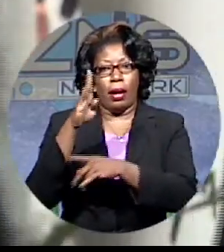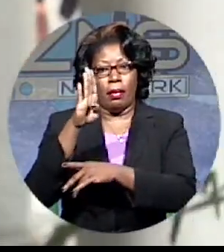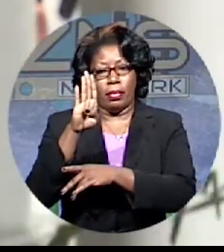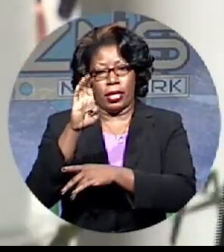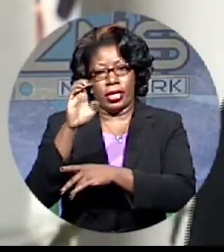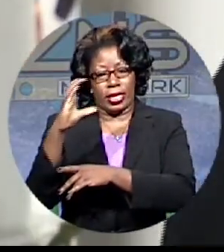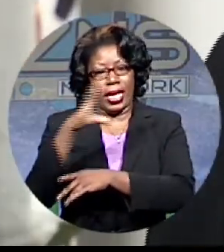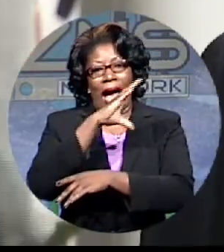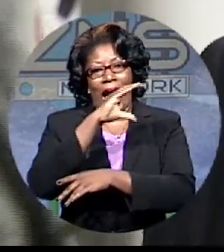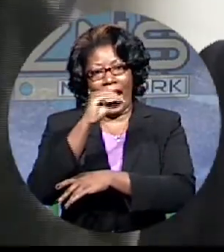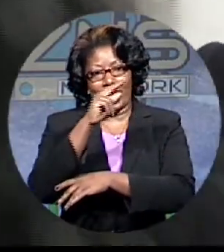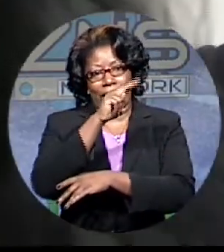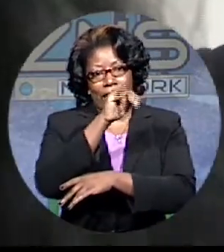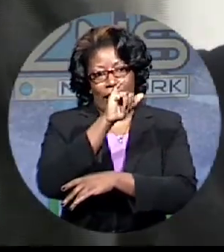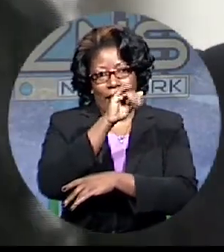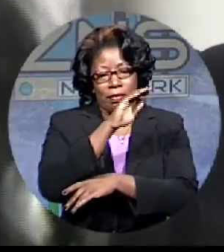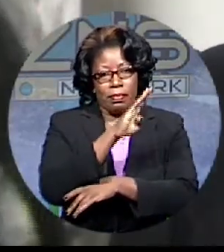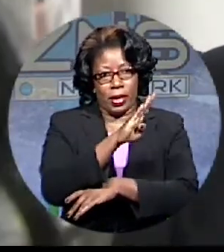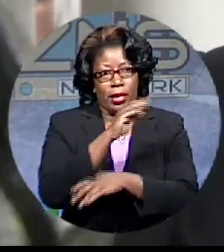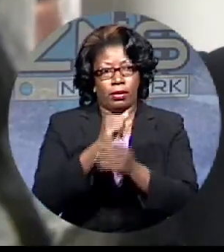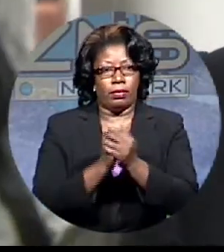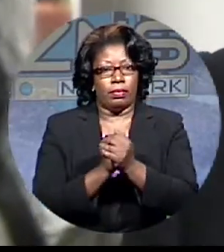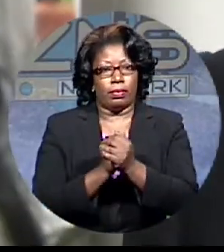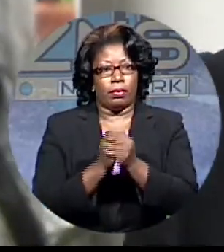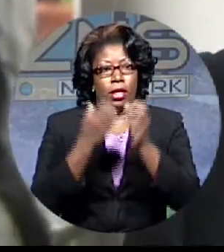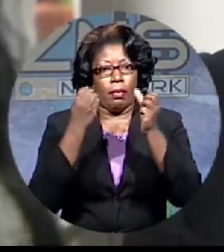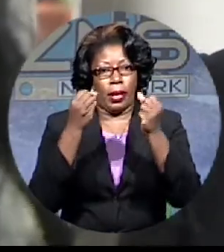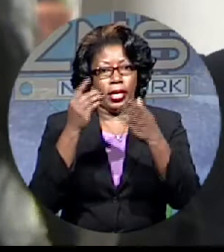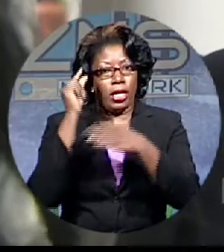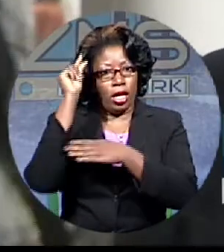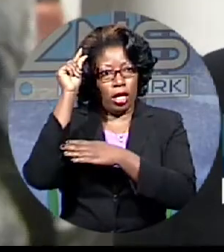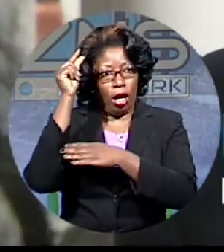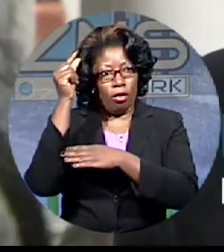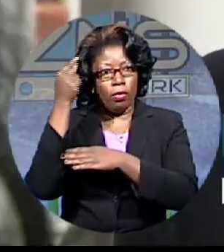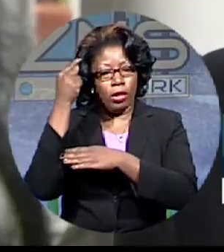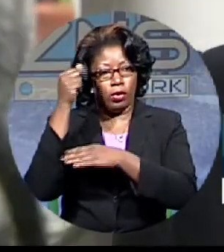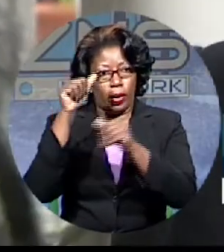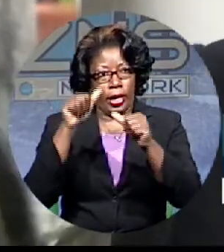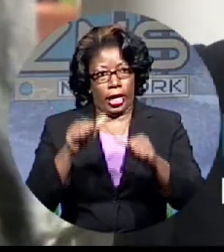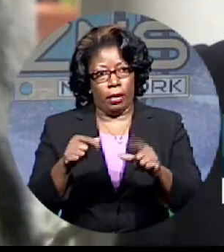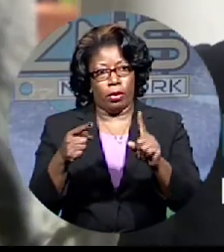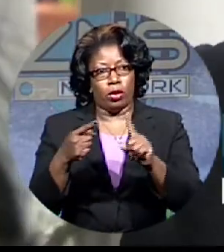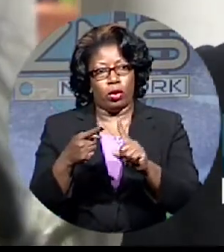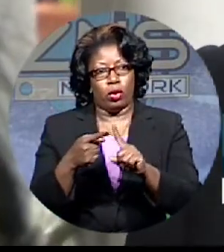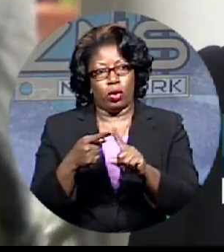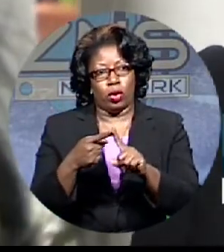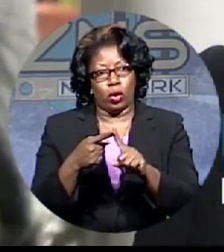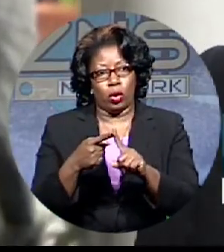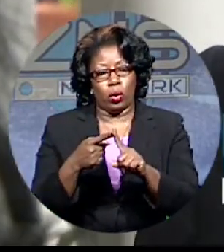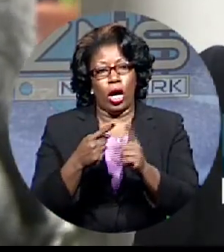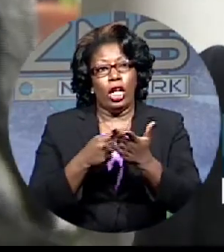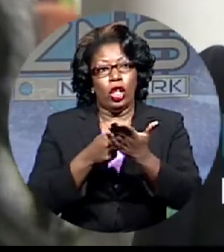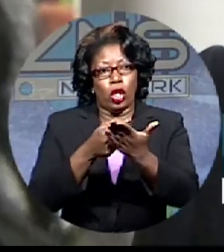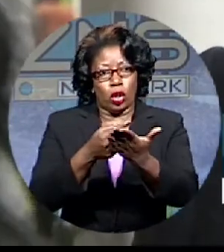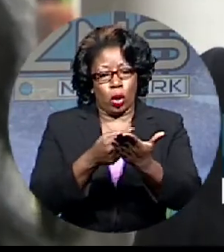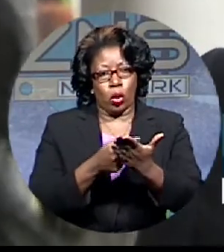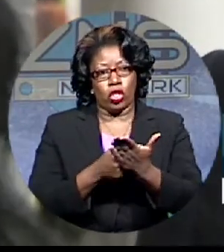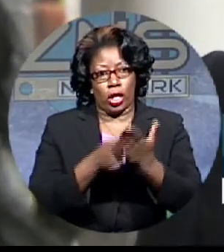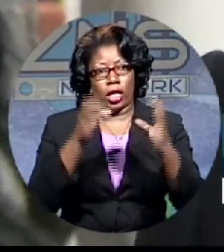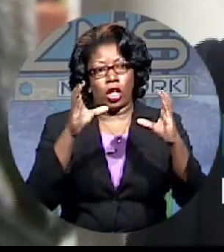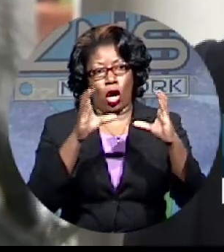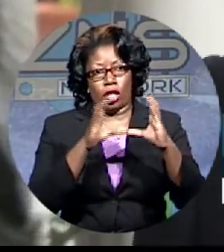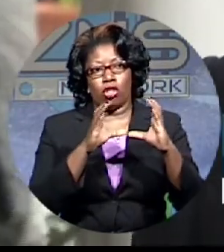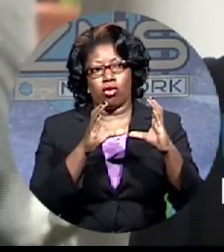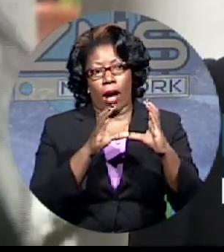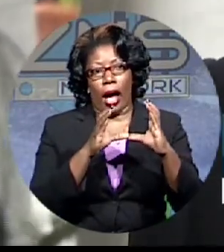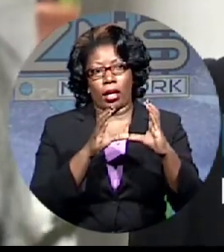think for a long time, a lot of the government corporations were able to negotiate very lucrative contracts. You